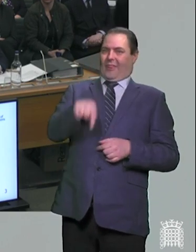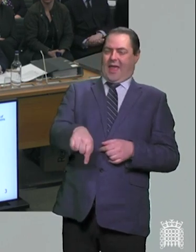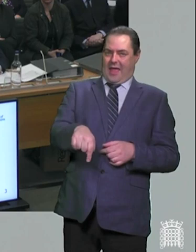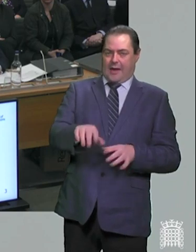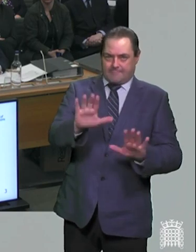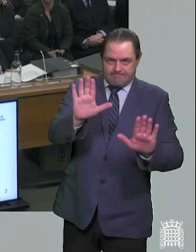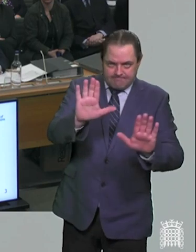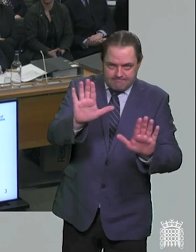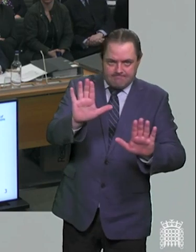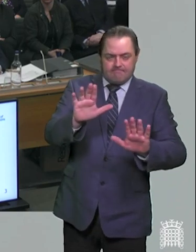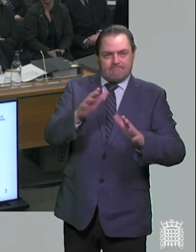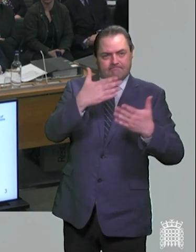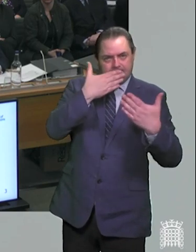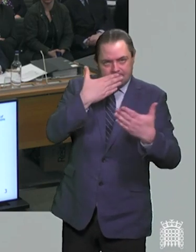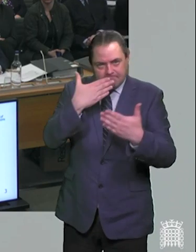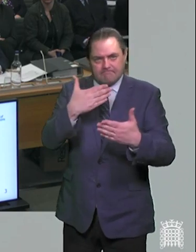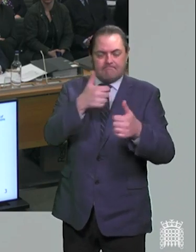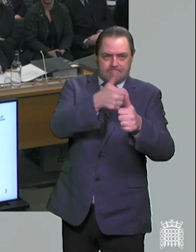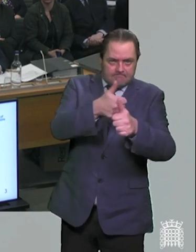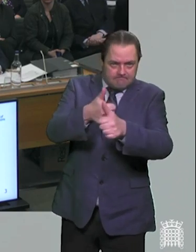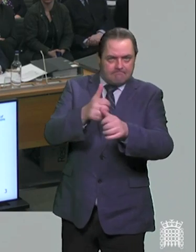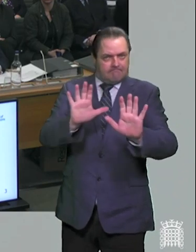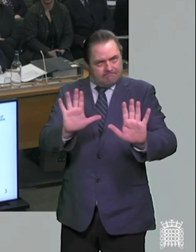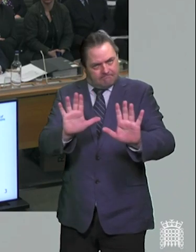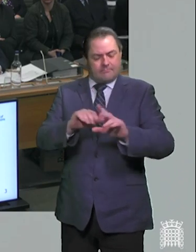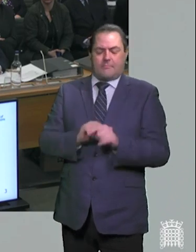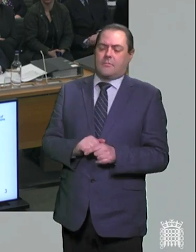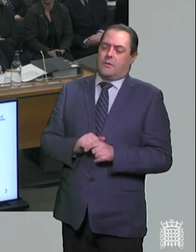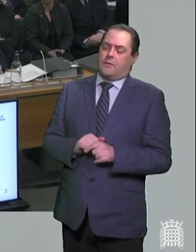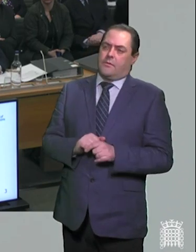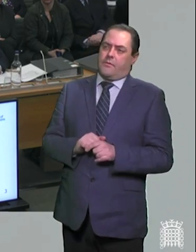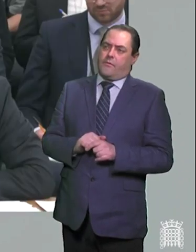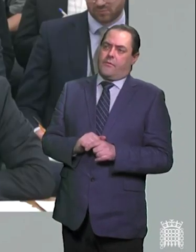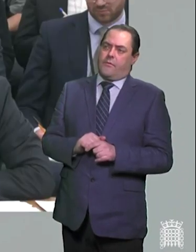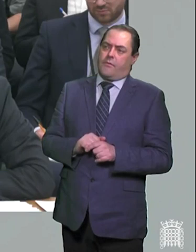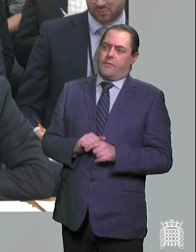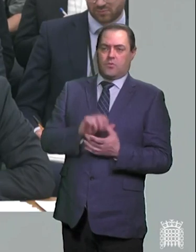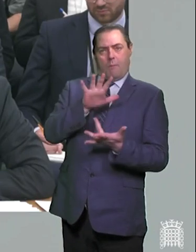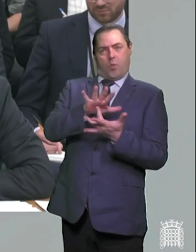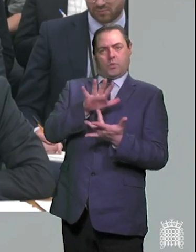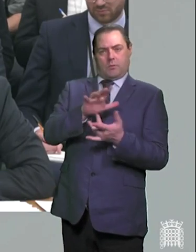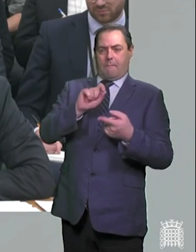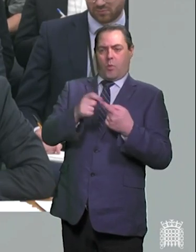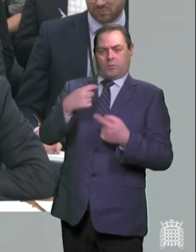there and to give reassurance. And the salient point I would